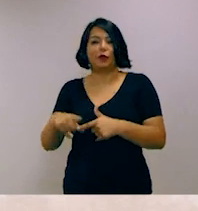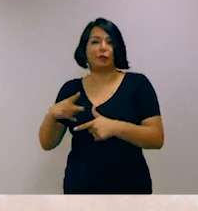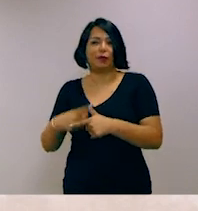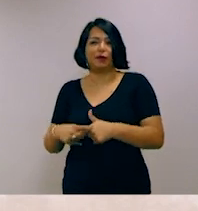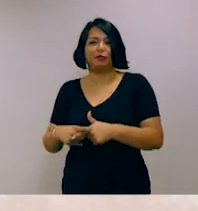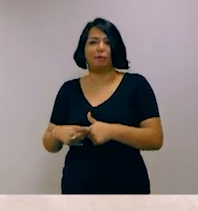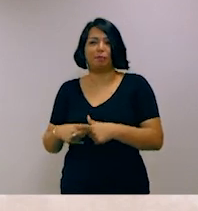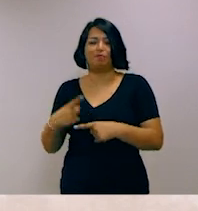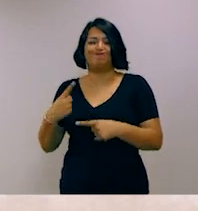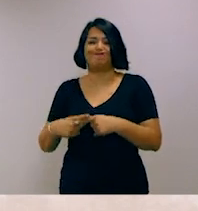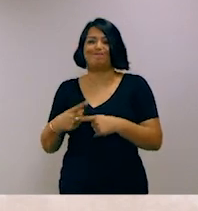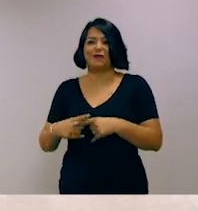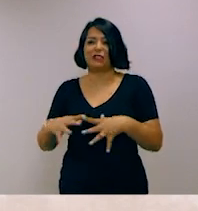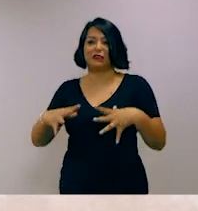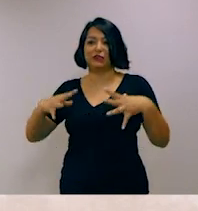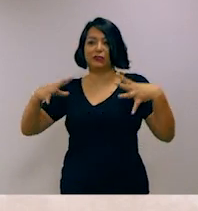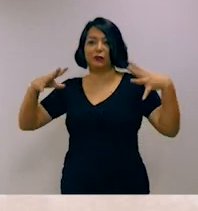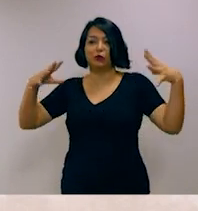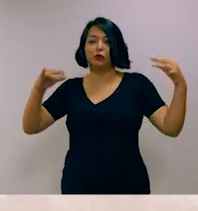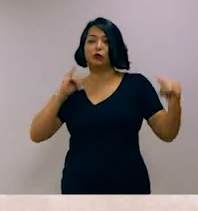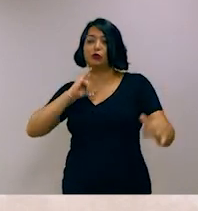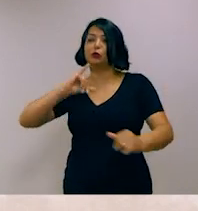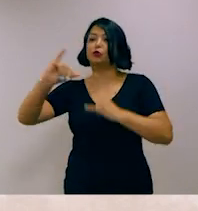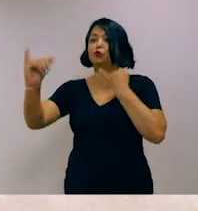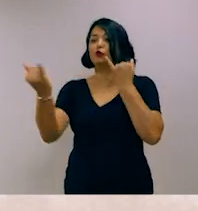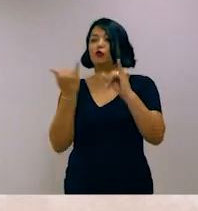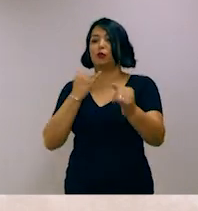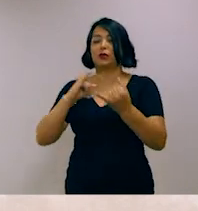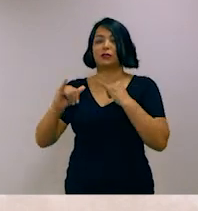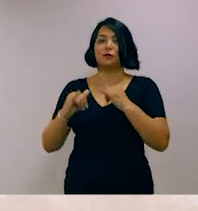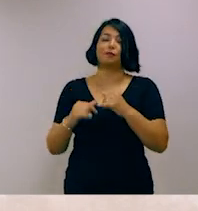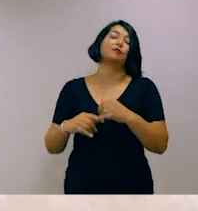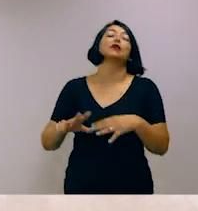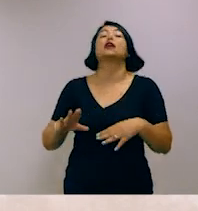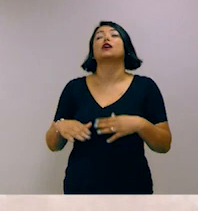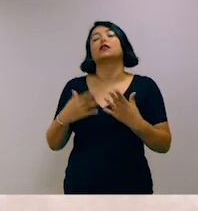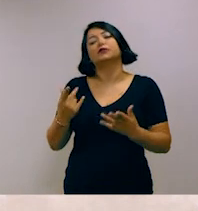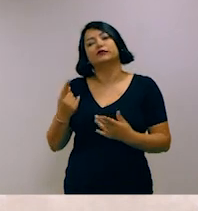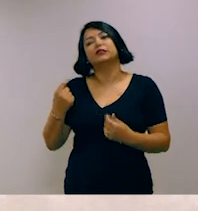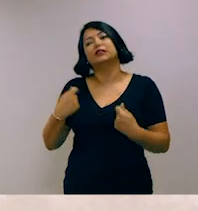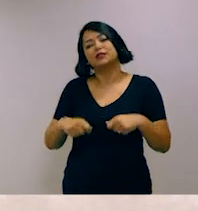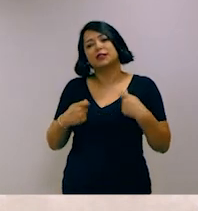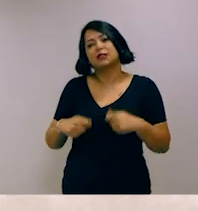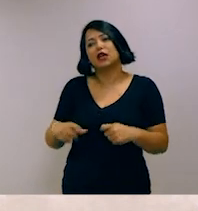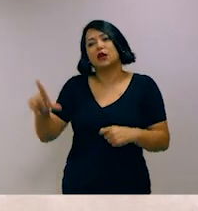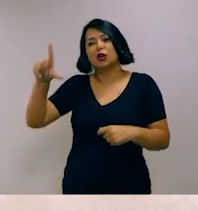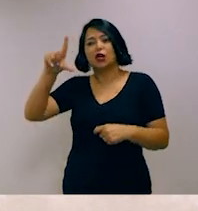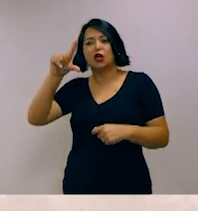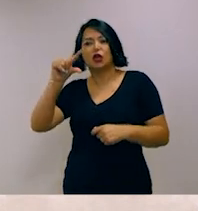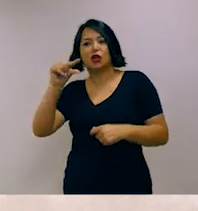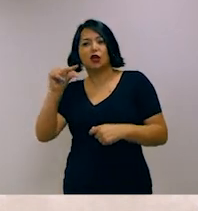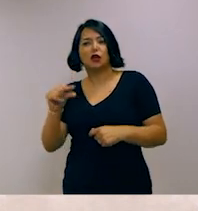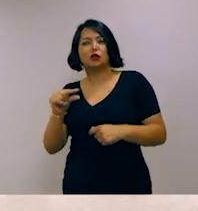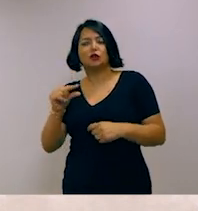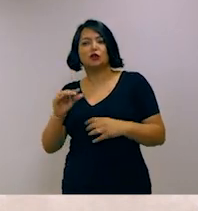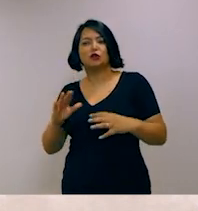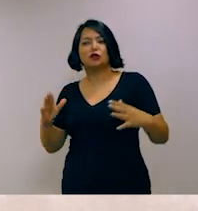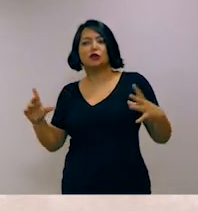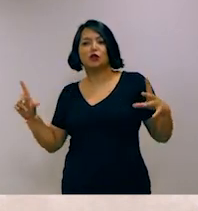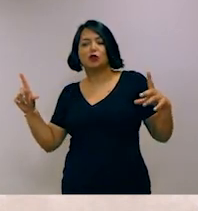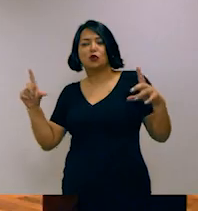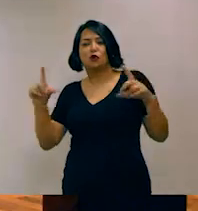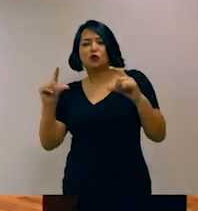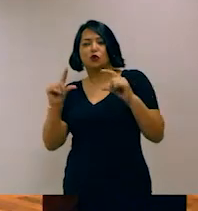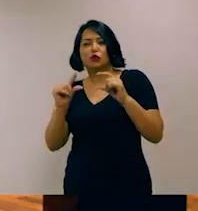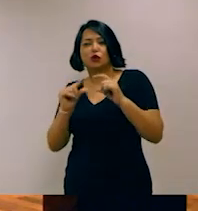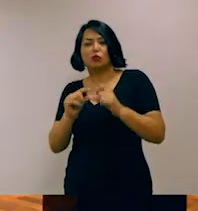very well in high dimension data. So it was necessary